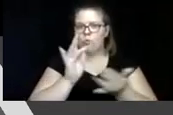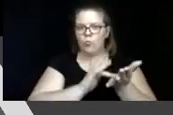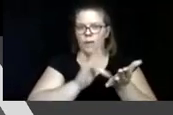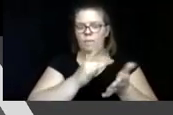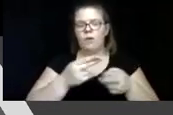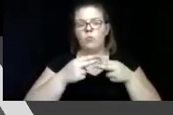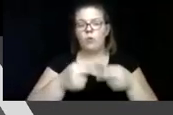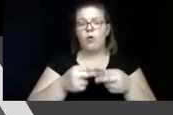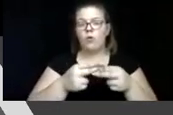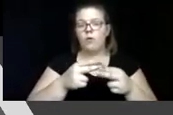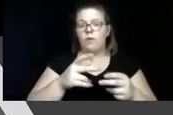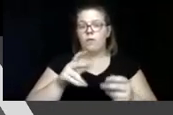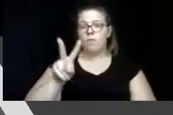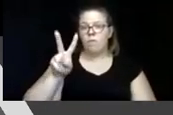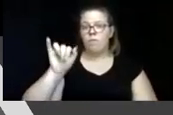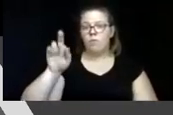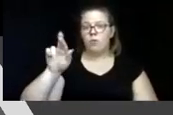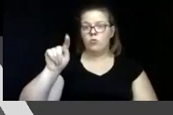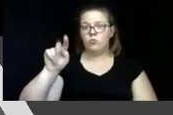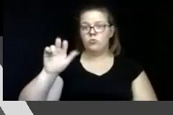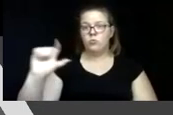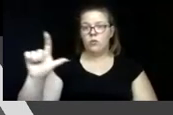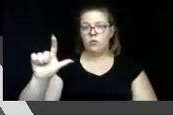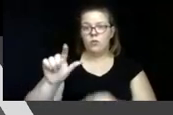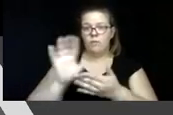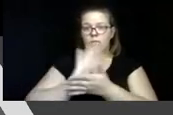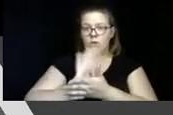video conferences, VVC.